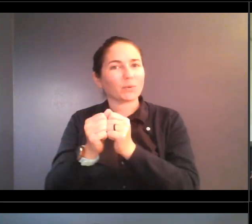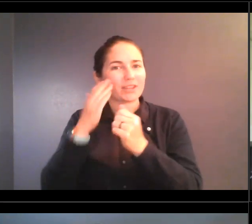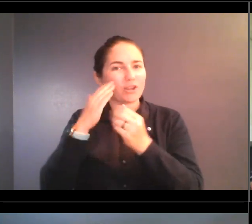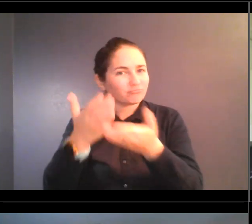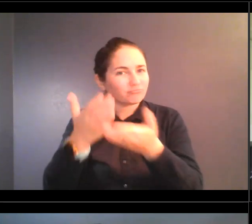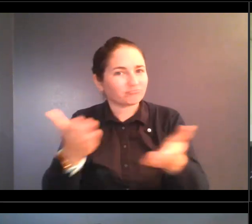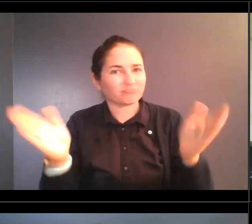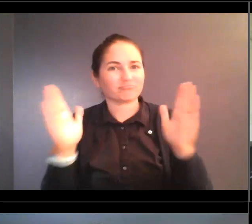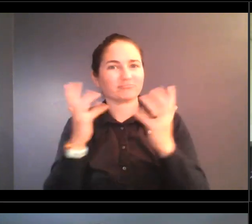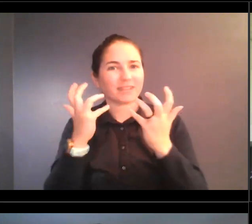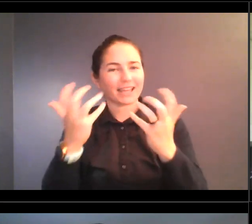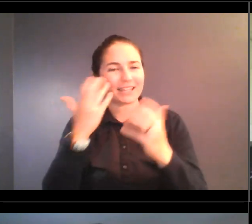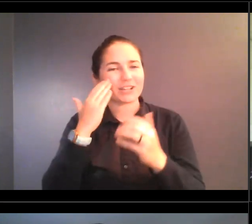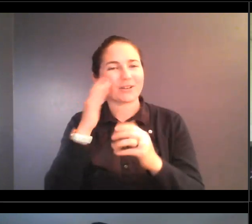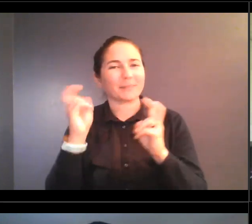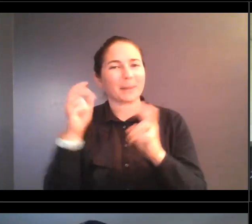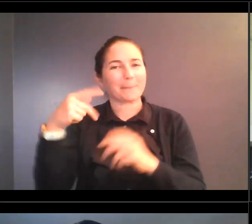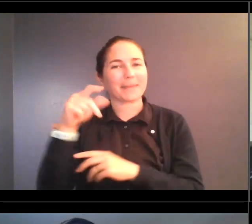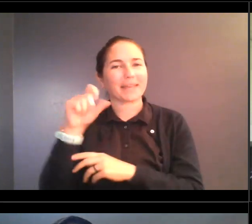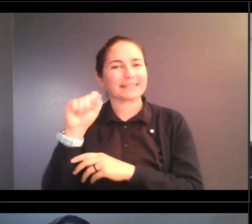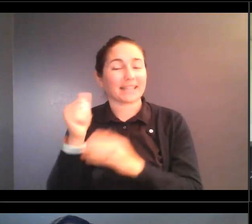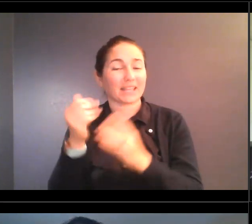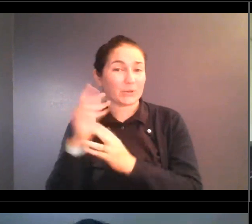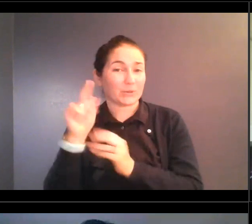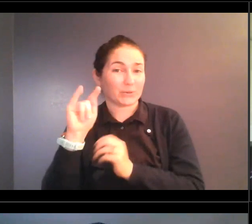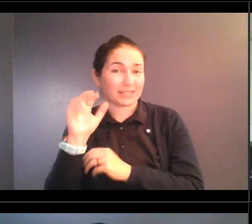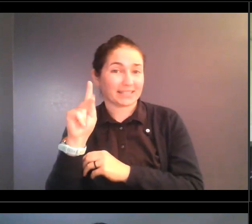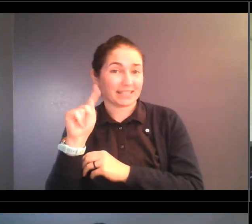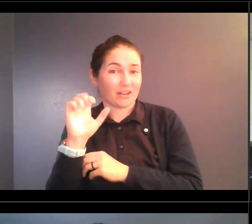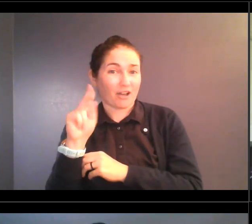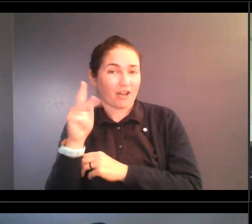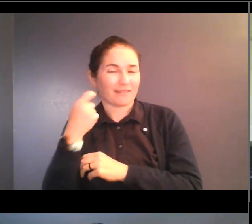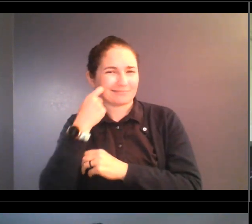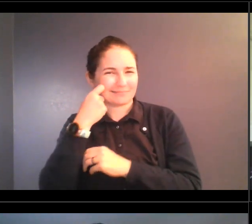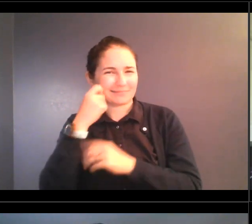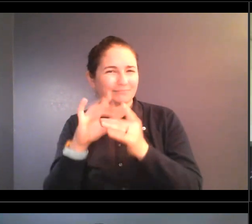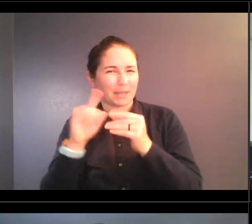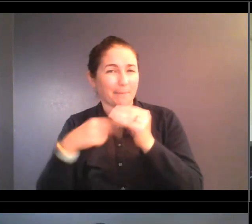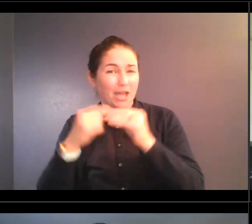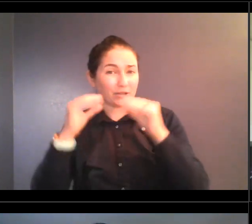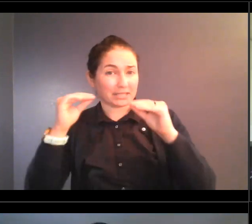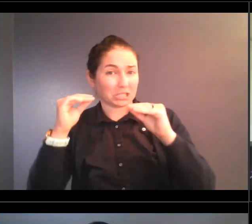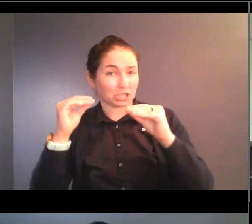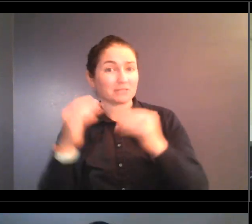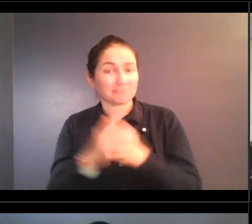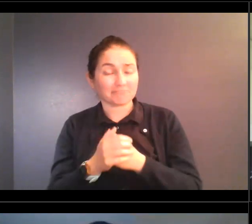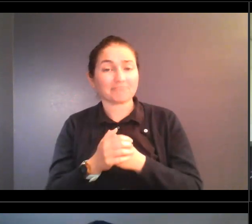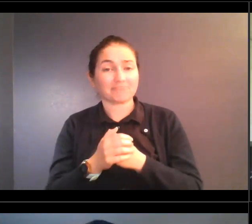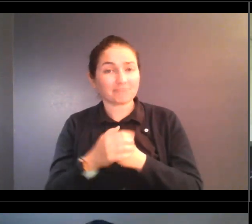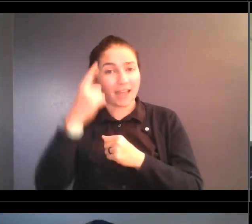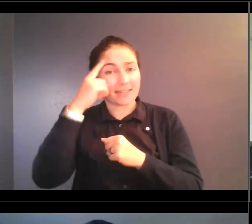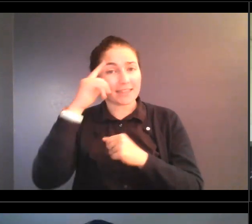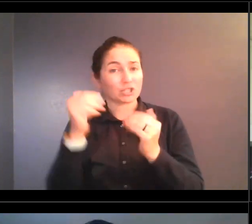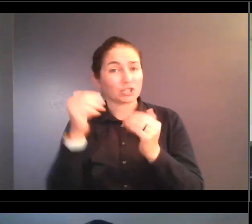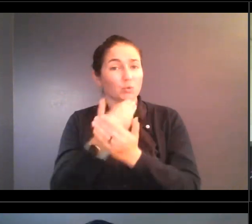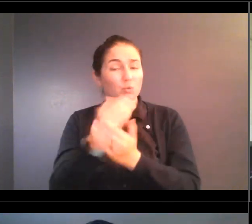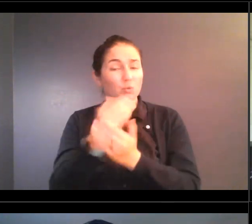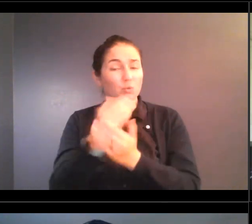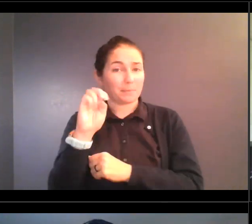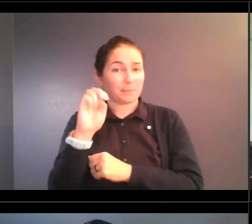doing kind of PSAs via TikTok. So since I was talking about teaching, I think that those kind of newer medias that